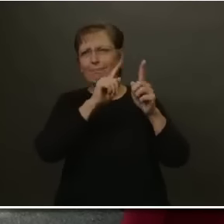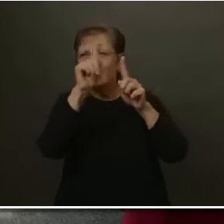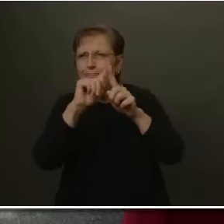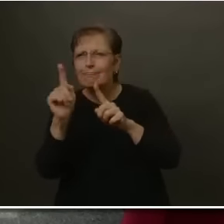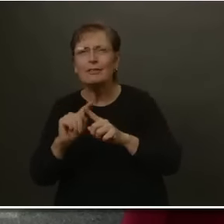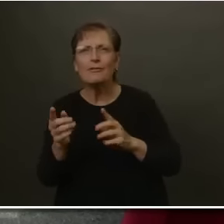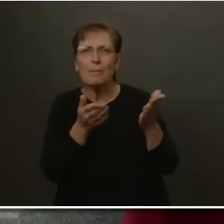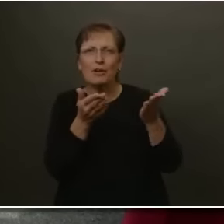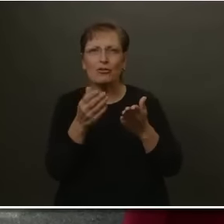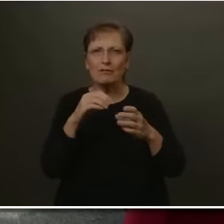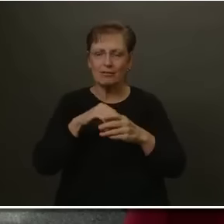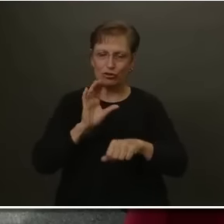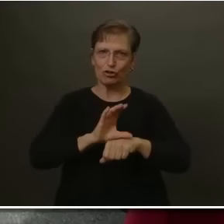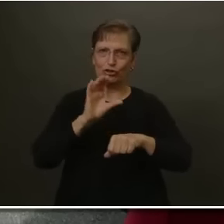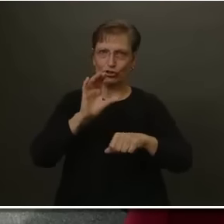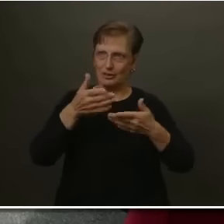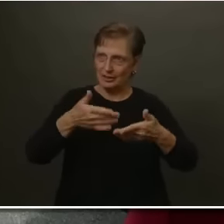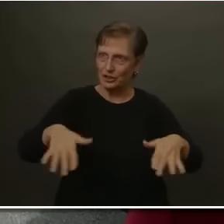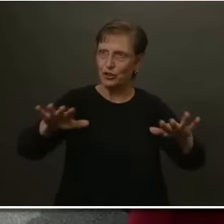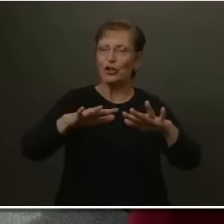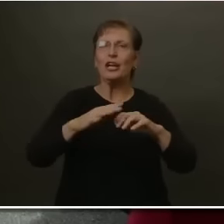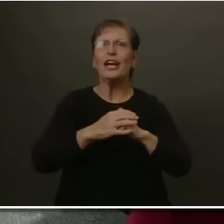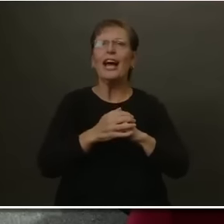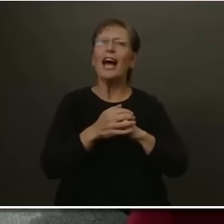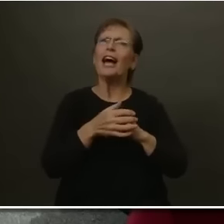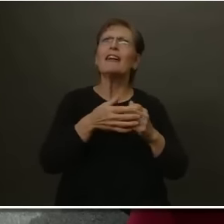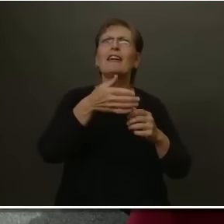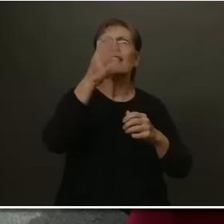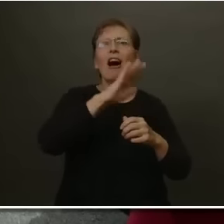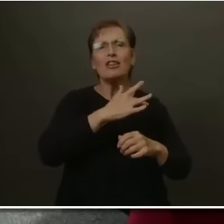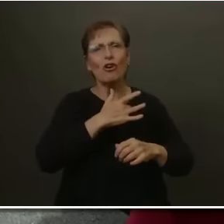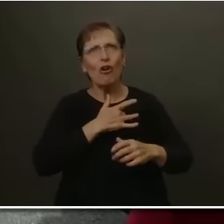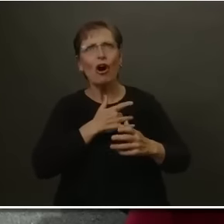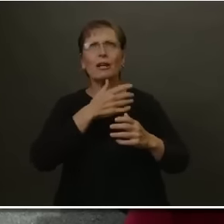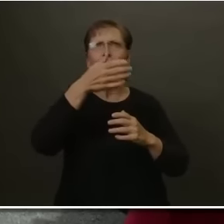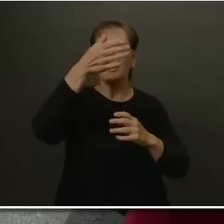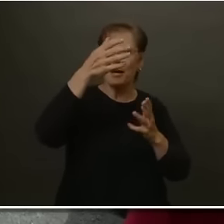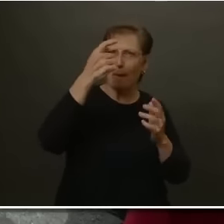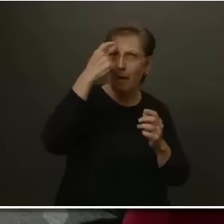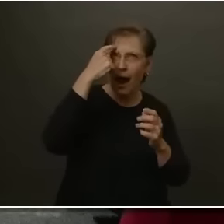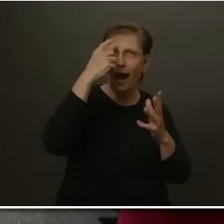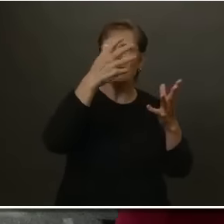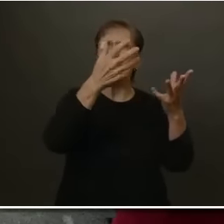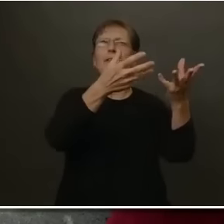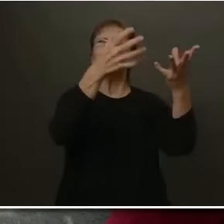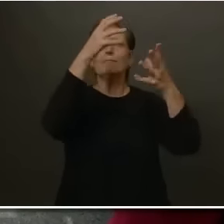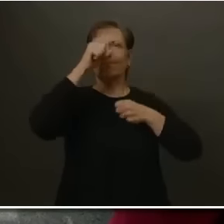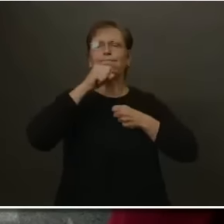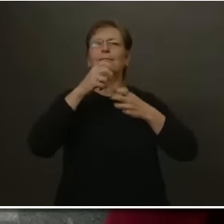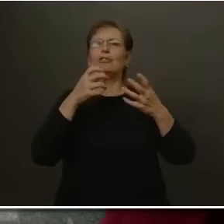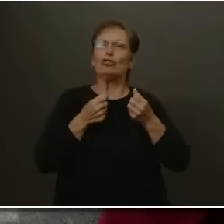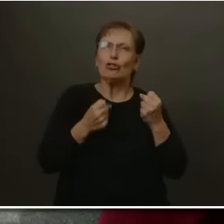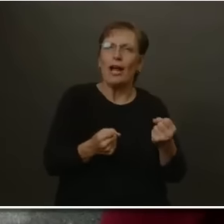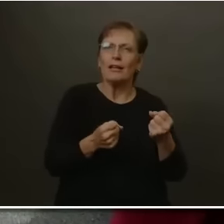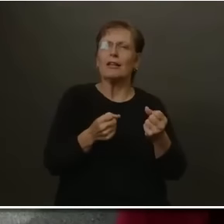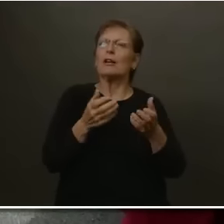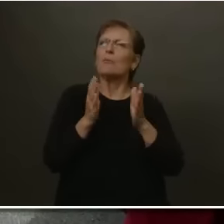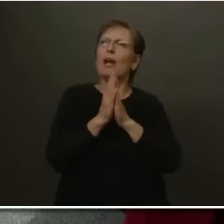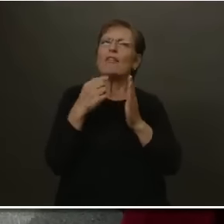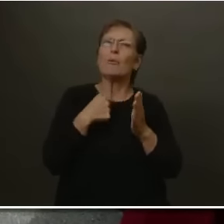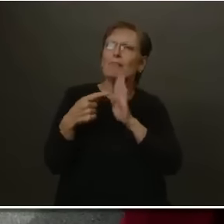be strengthened in heart and mind and spirit to proclaim the good news of Christ and to manifest Christ's presence in